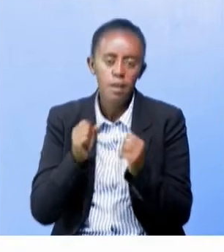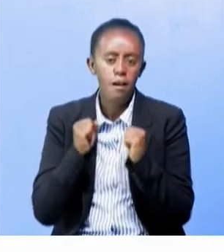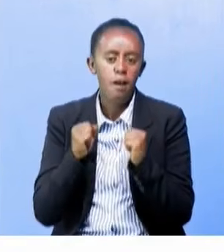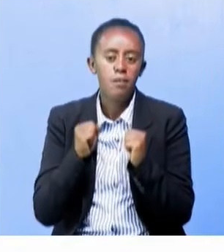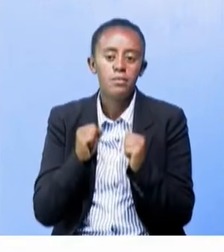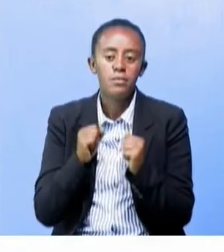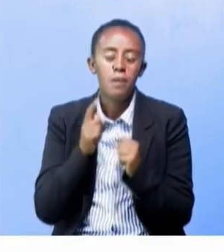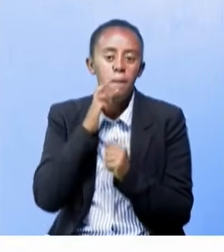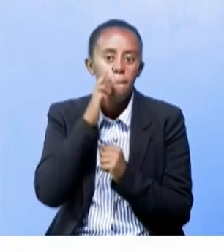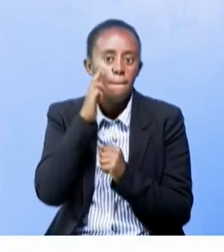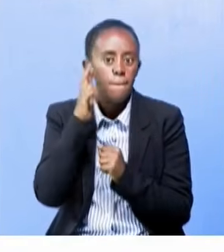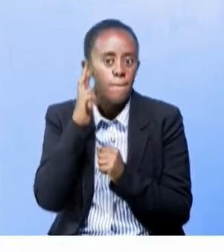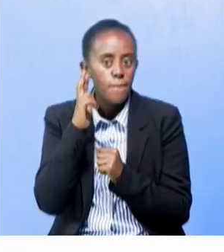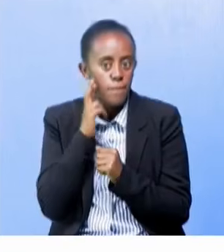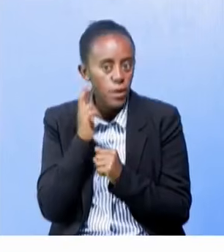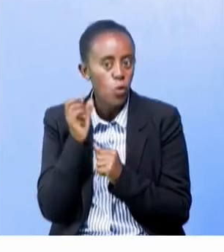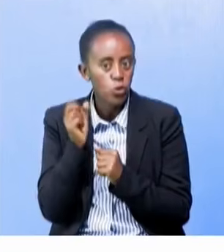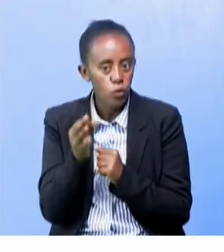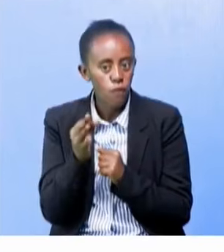because of